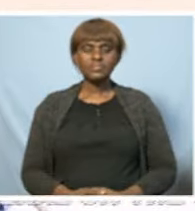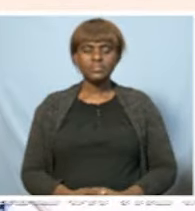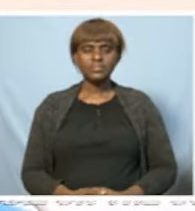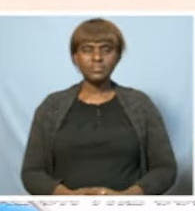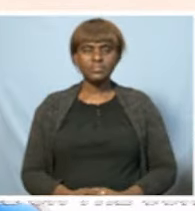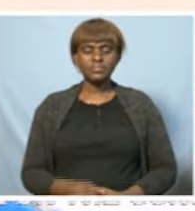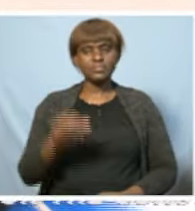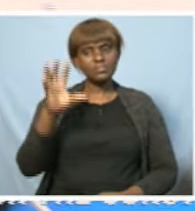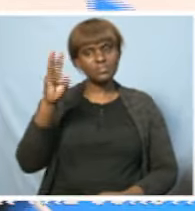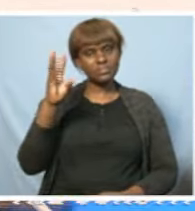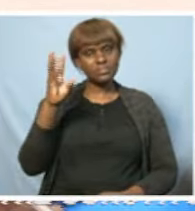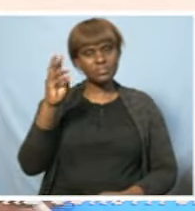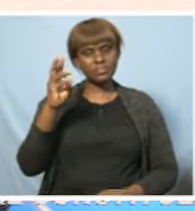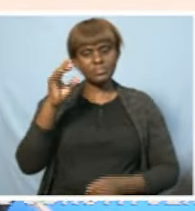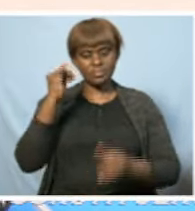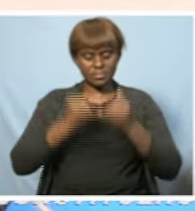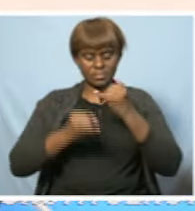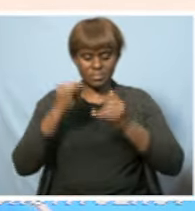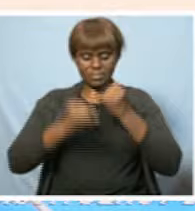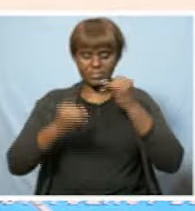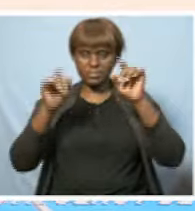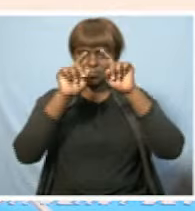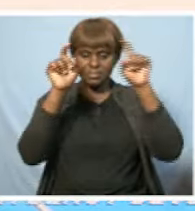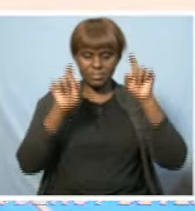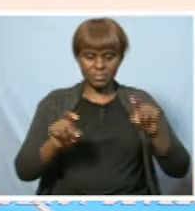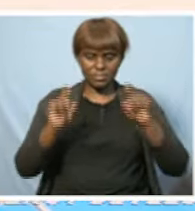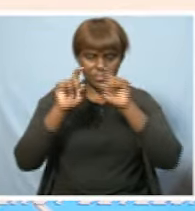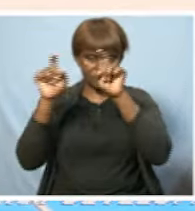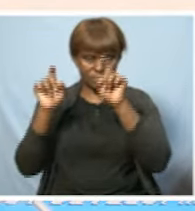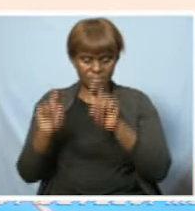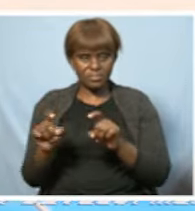Part 6, on the completion certificate.